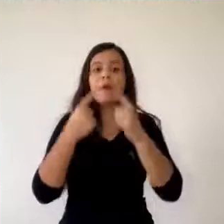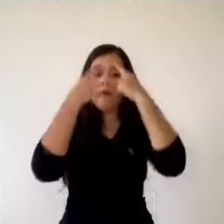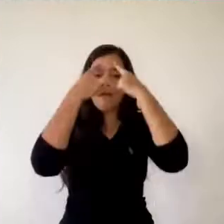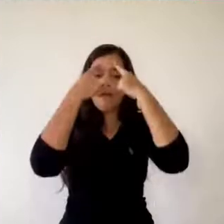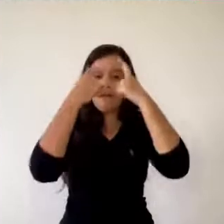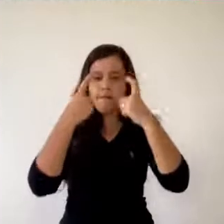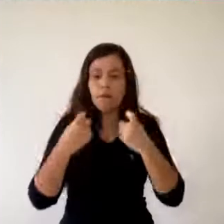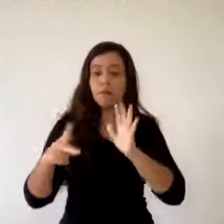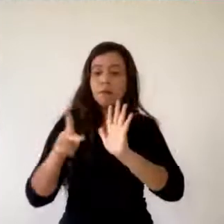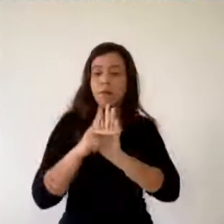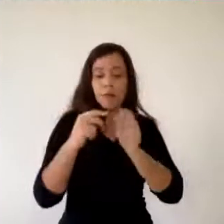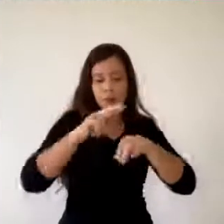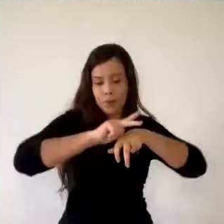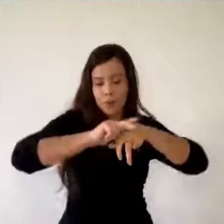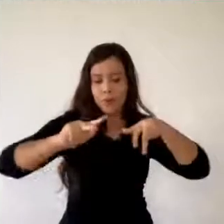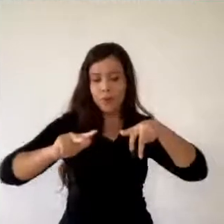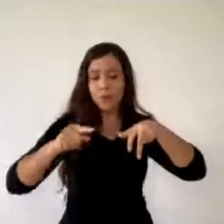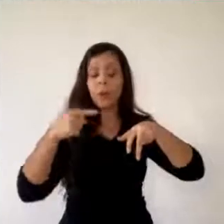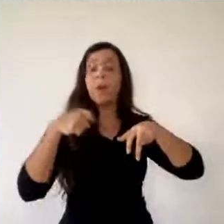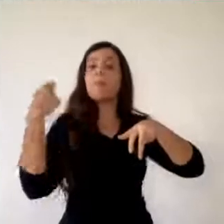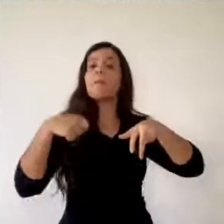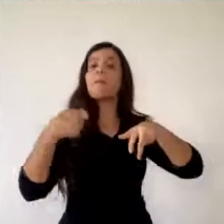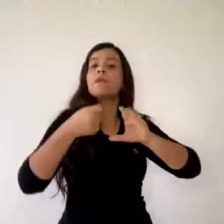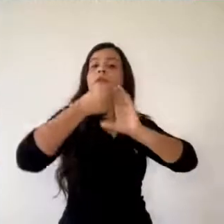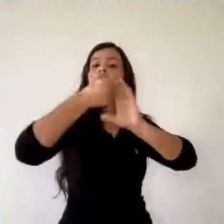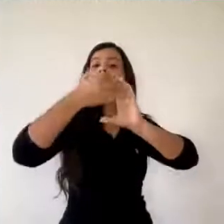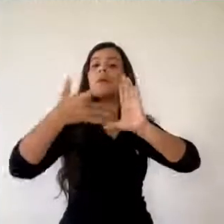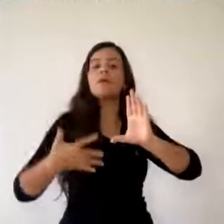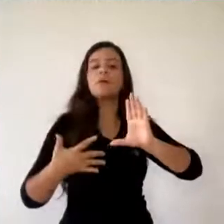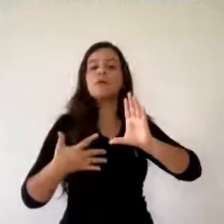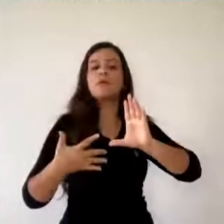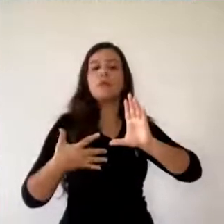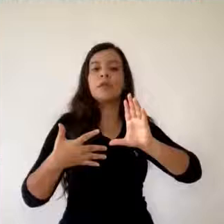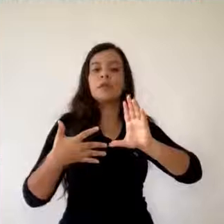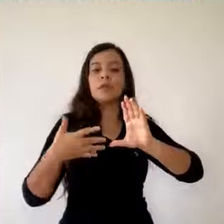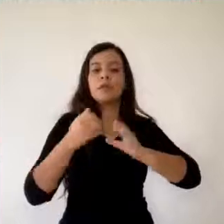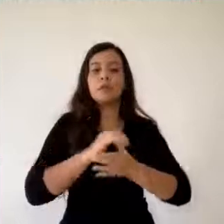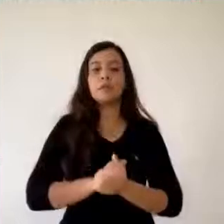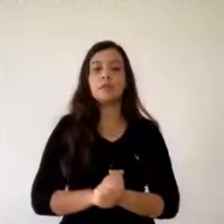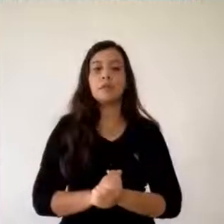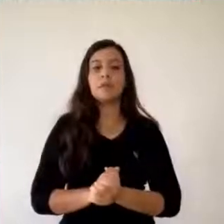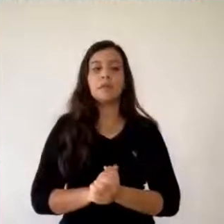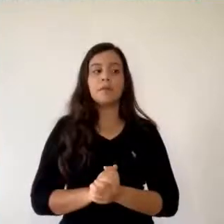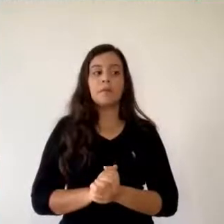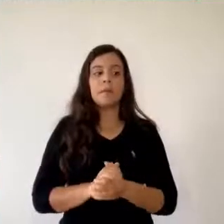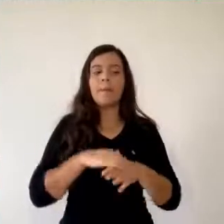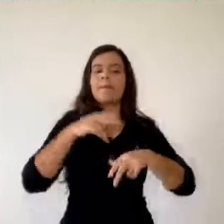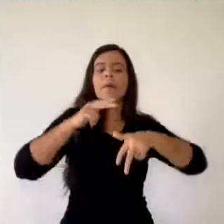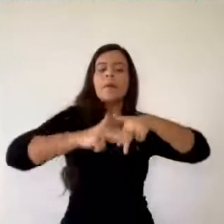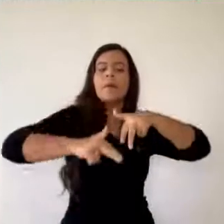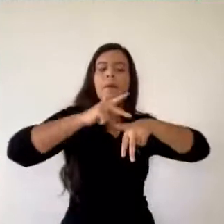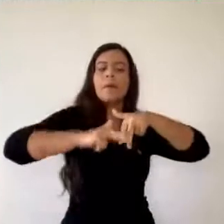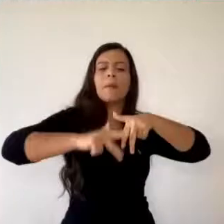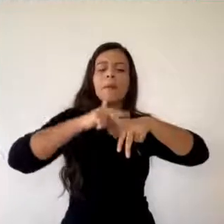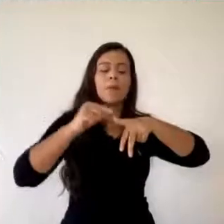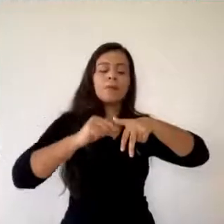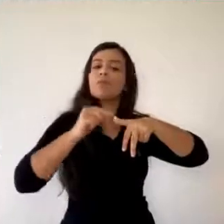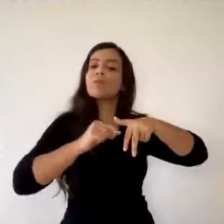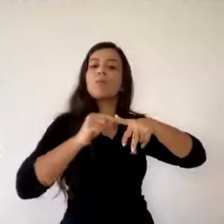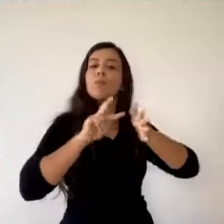about gender violence, it's important to define the gender itself. What is gender? And I always state